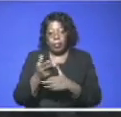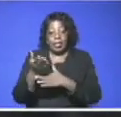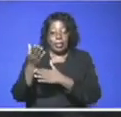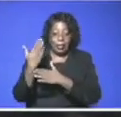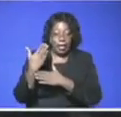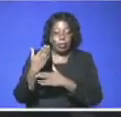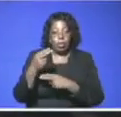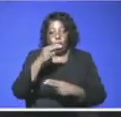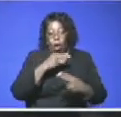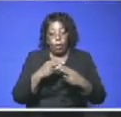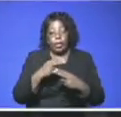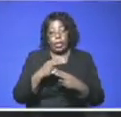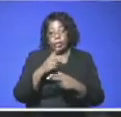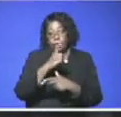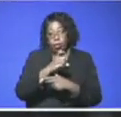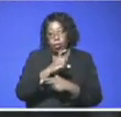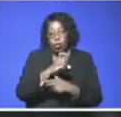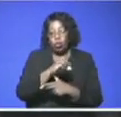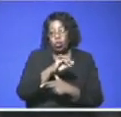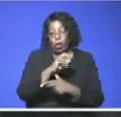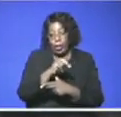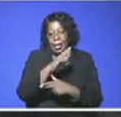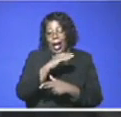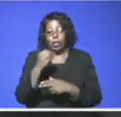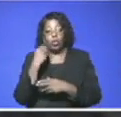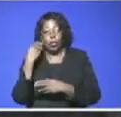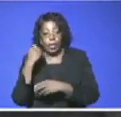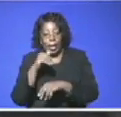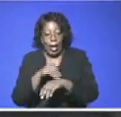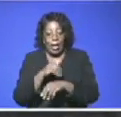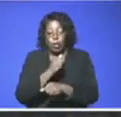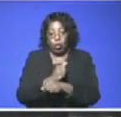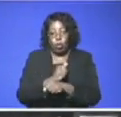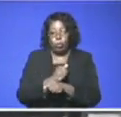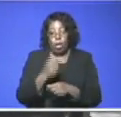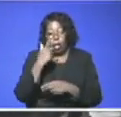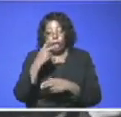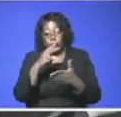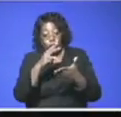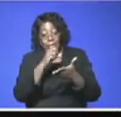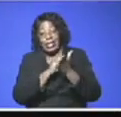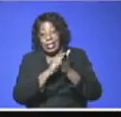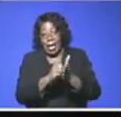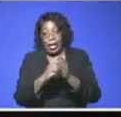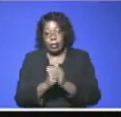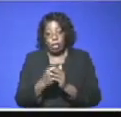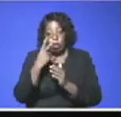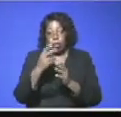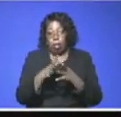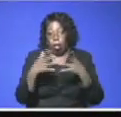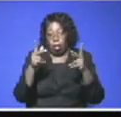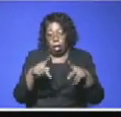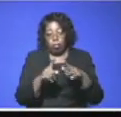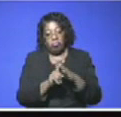and integrating work from home. Here's a few common signs to look out for in persons who may be suffering from a mental health disorder. And we see our loved ones